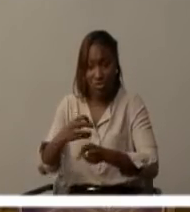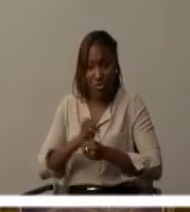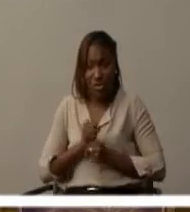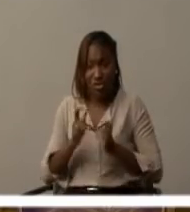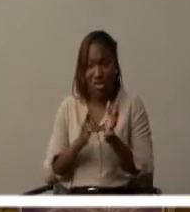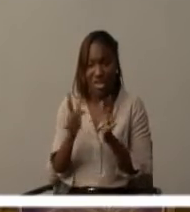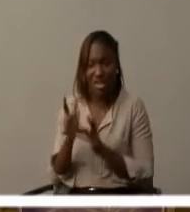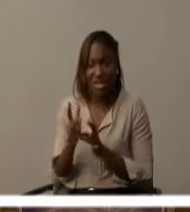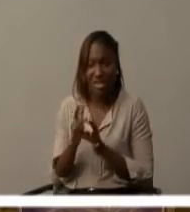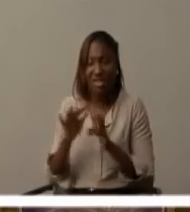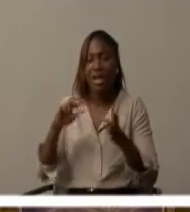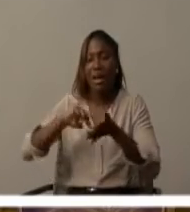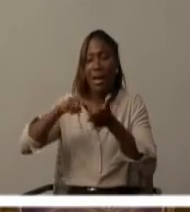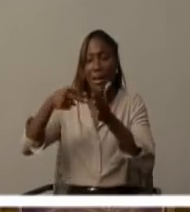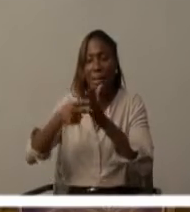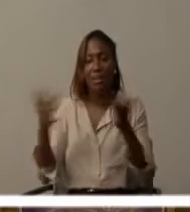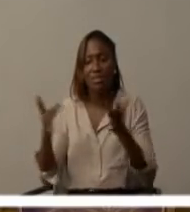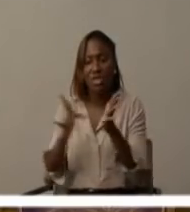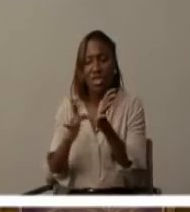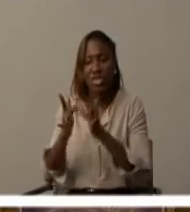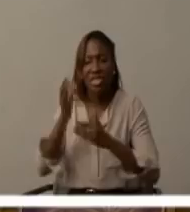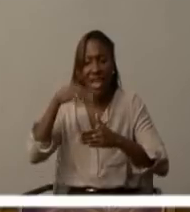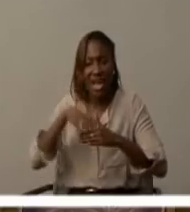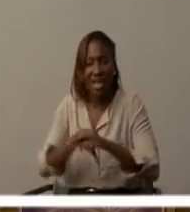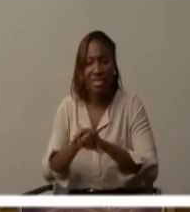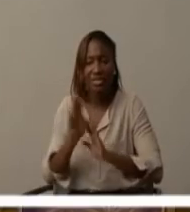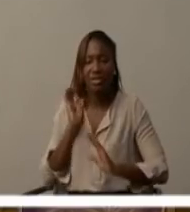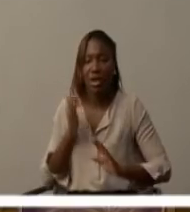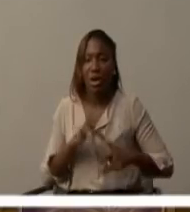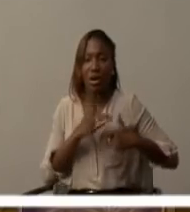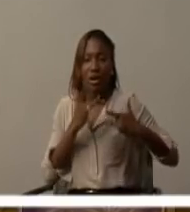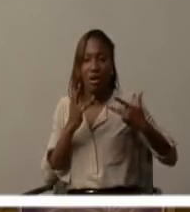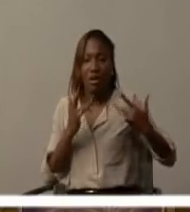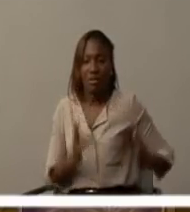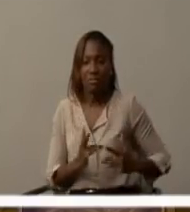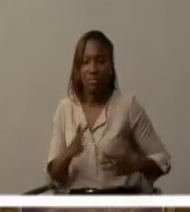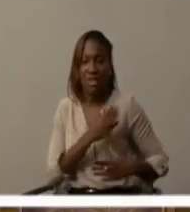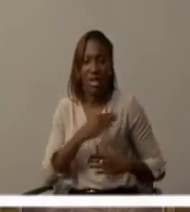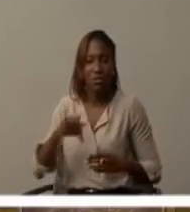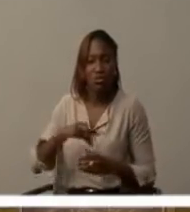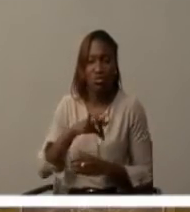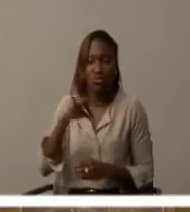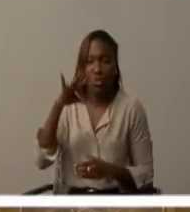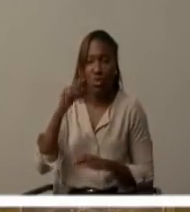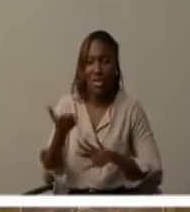our heart, into our soul, and brings us from death to life.